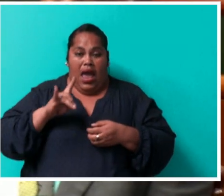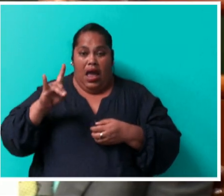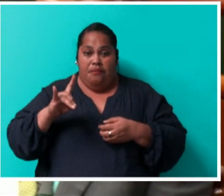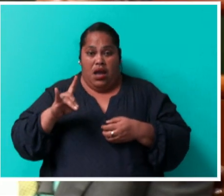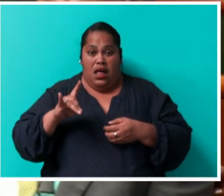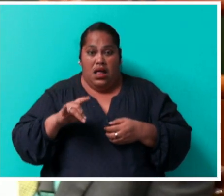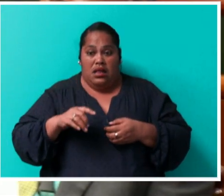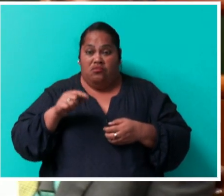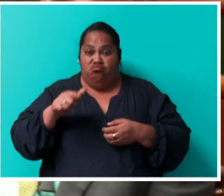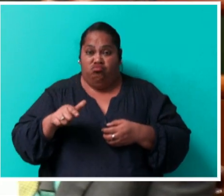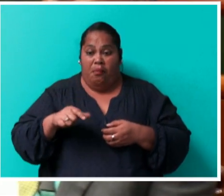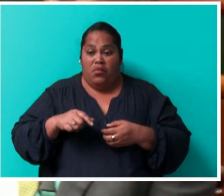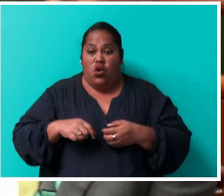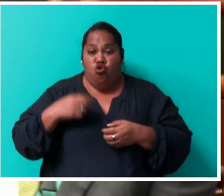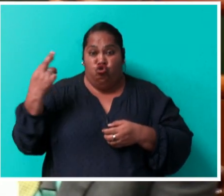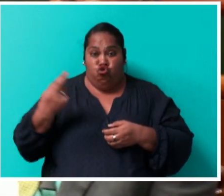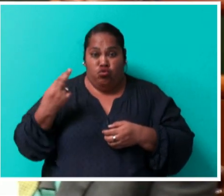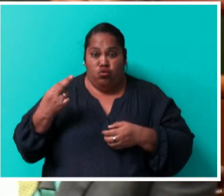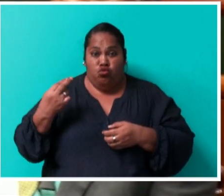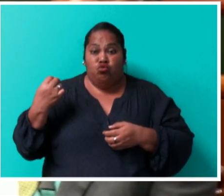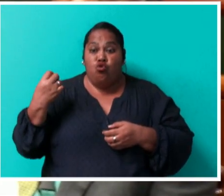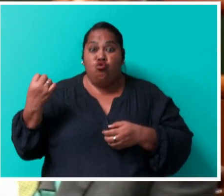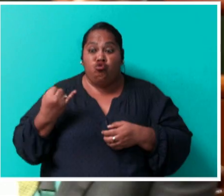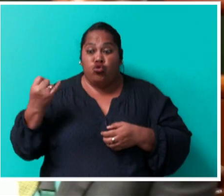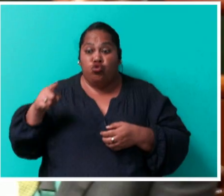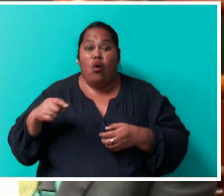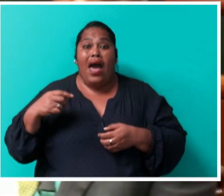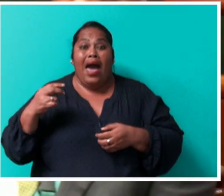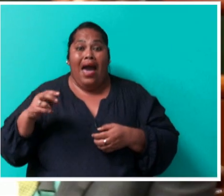be tolerated. Enforcement remains